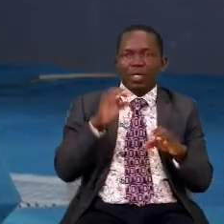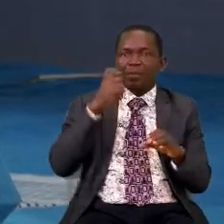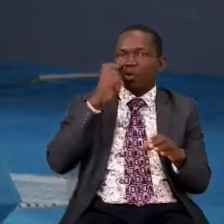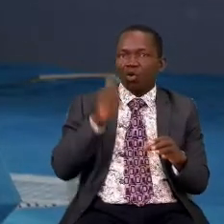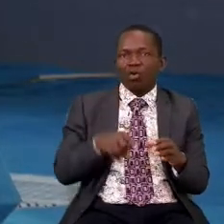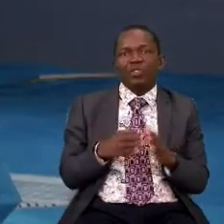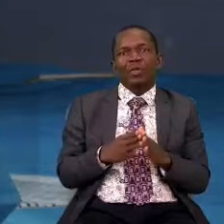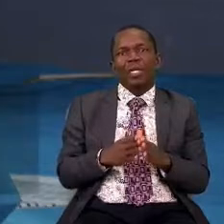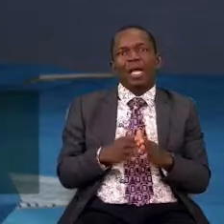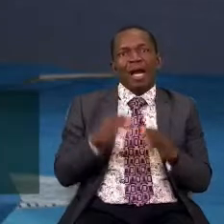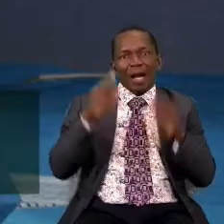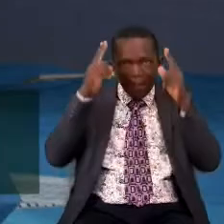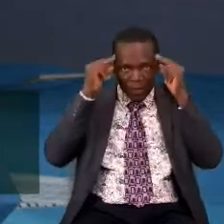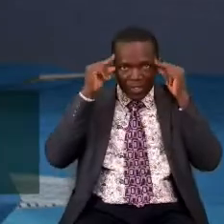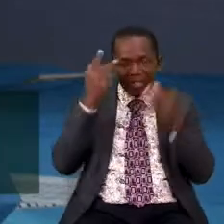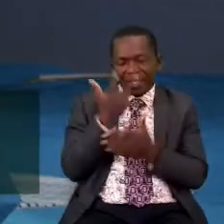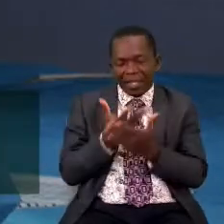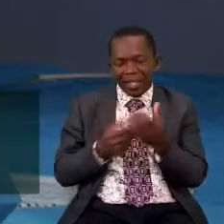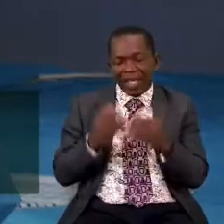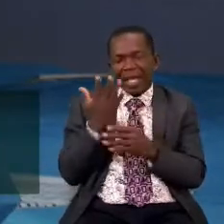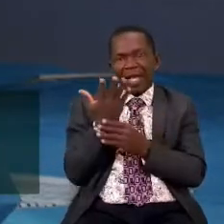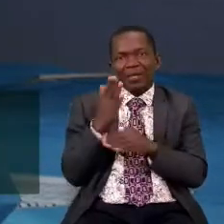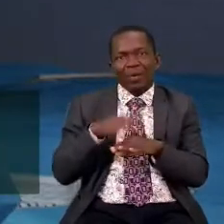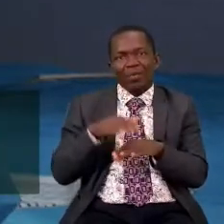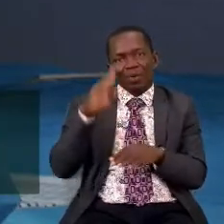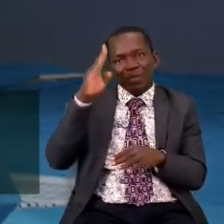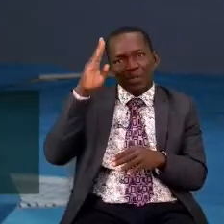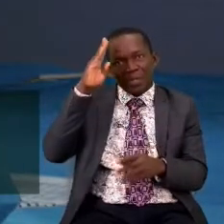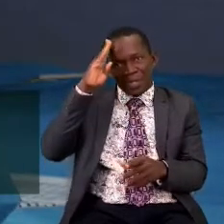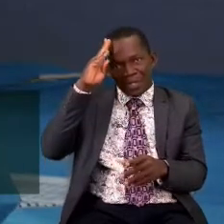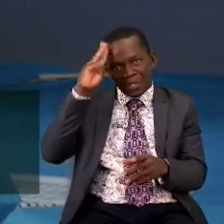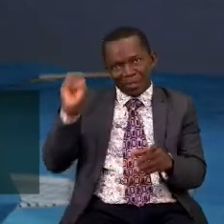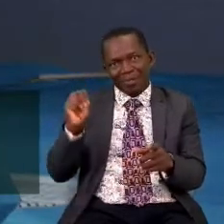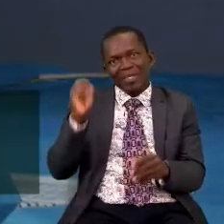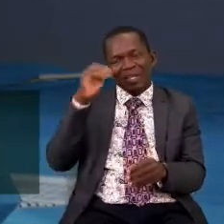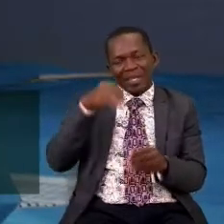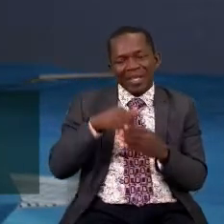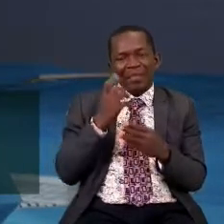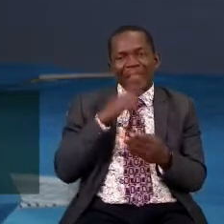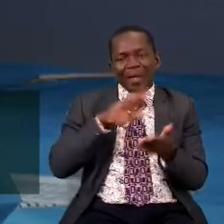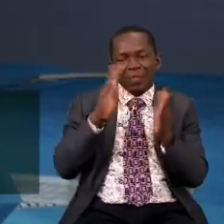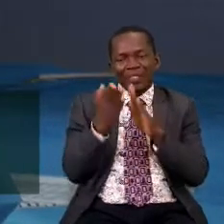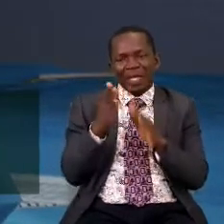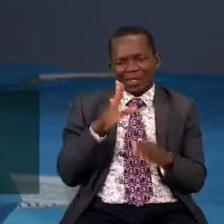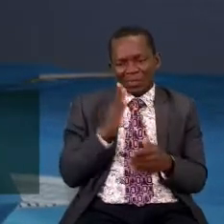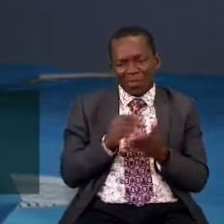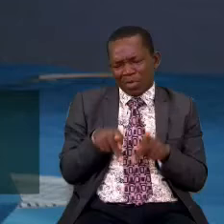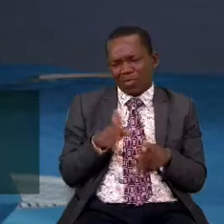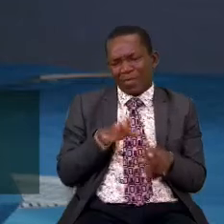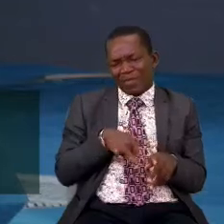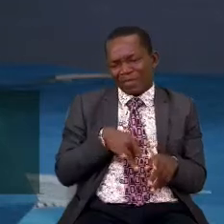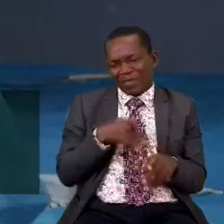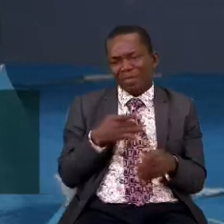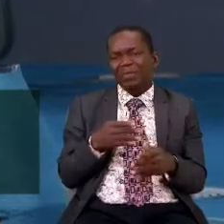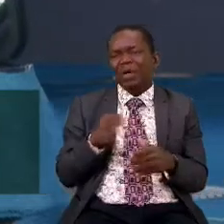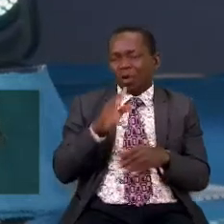in the wilderness for 40 years, and now it's our time to go on, and you are the leader. Rise up and move.